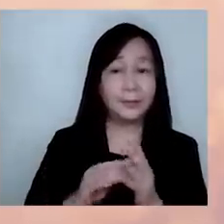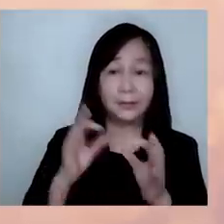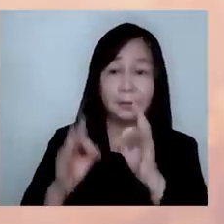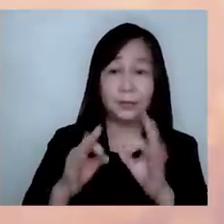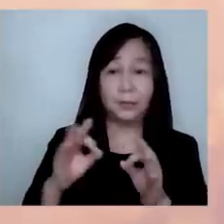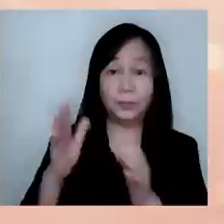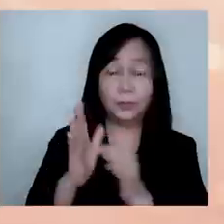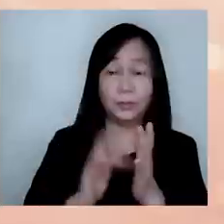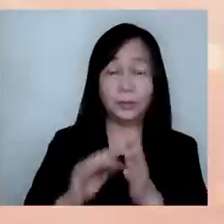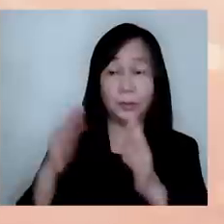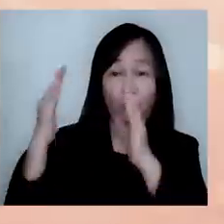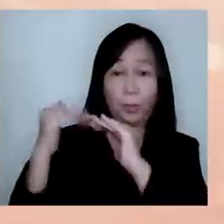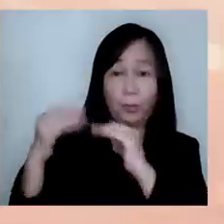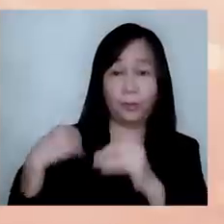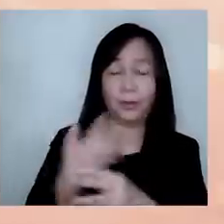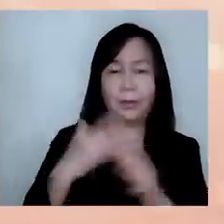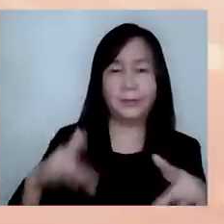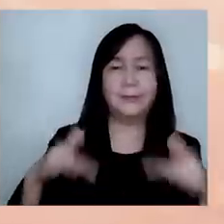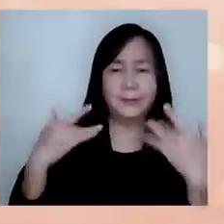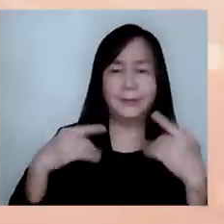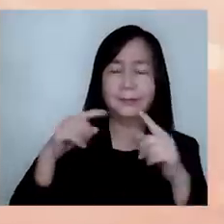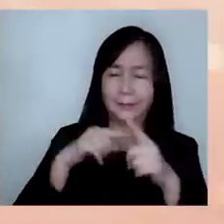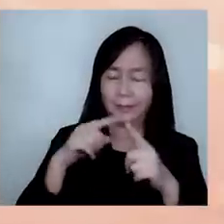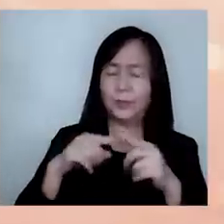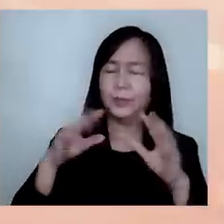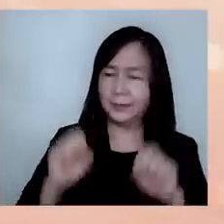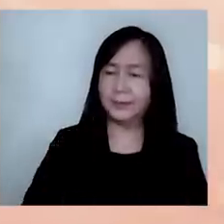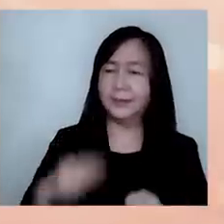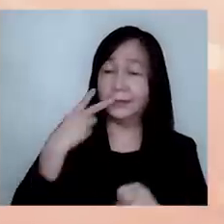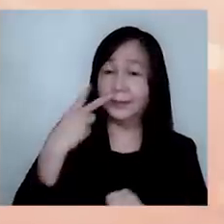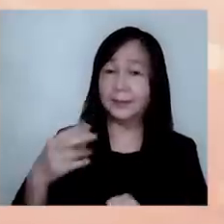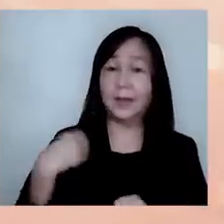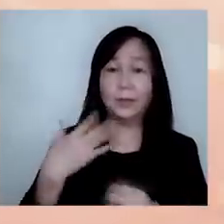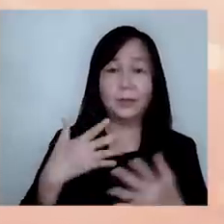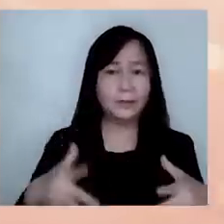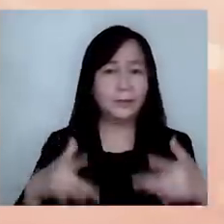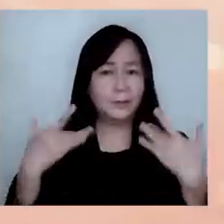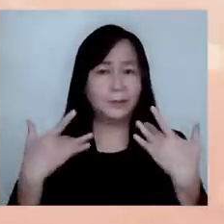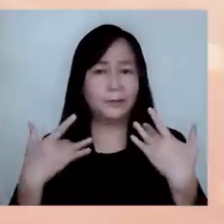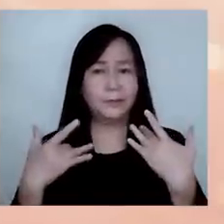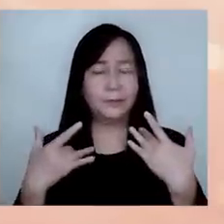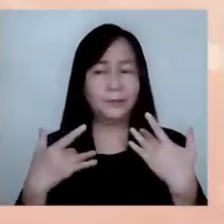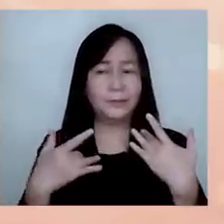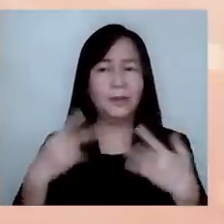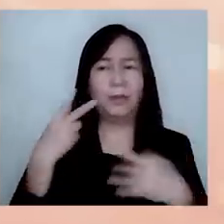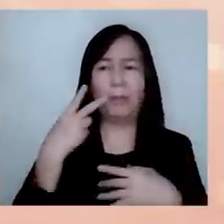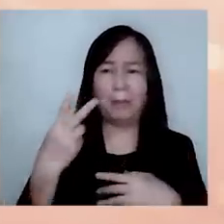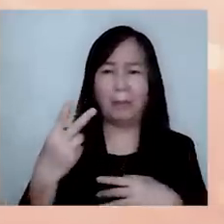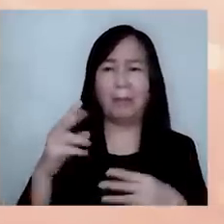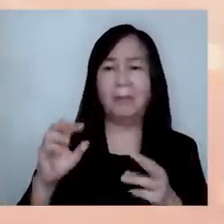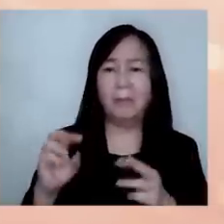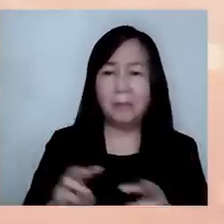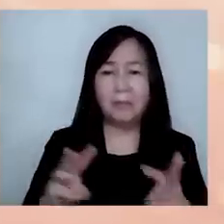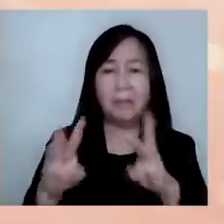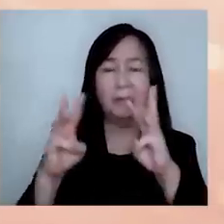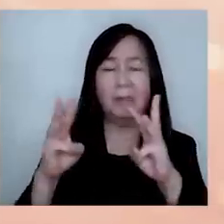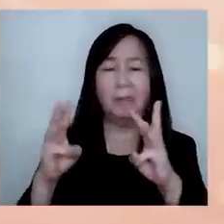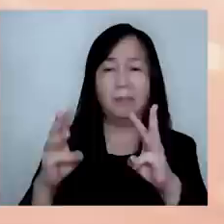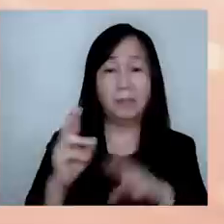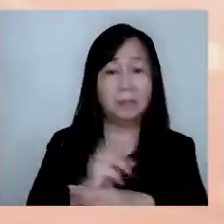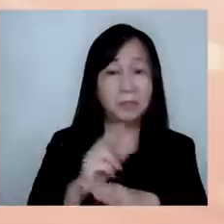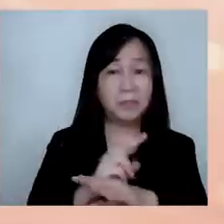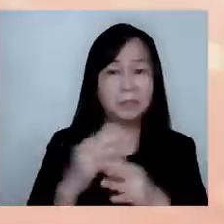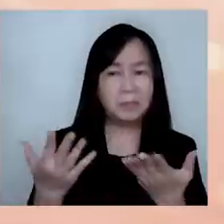will see our life we will discover that many of the paths that we have been taking are useless futile